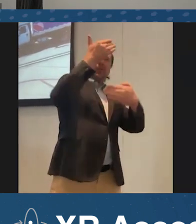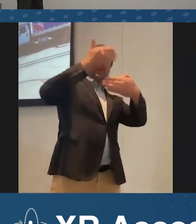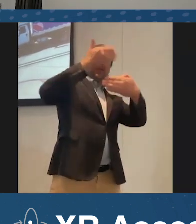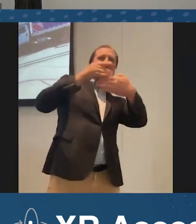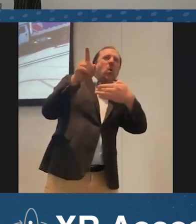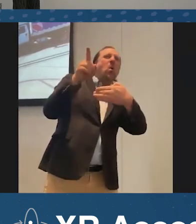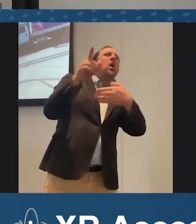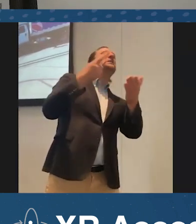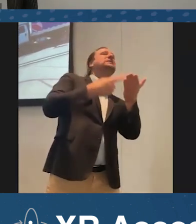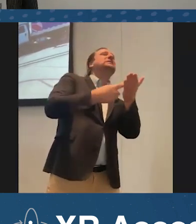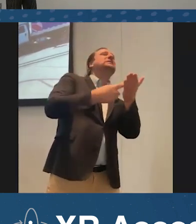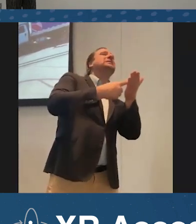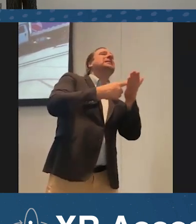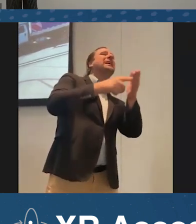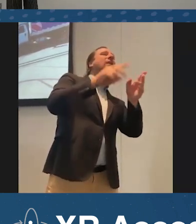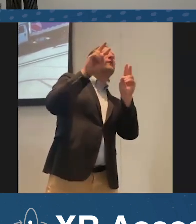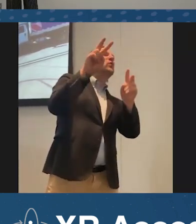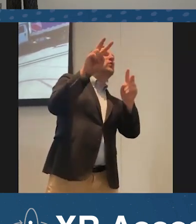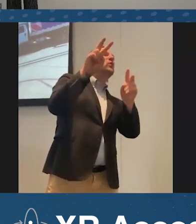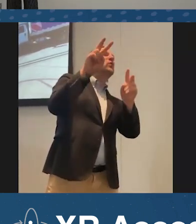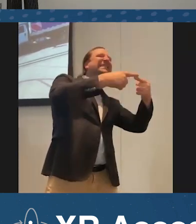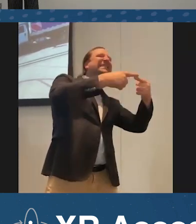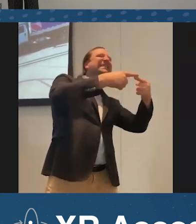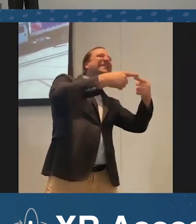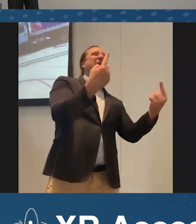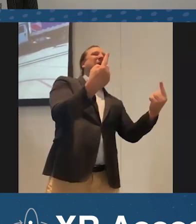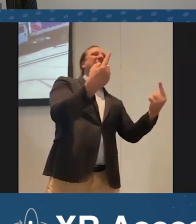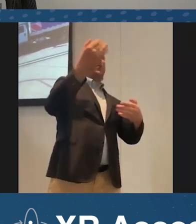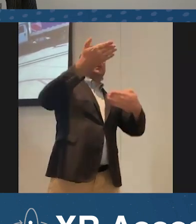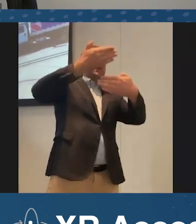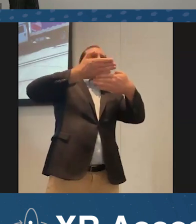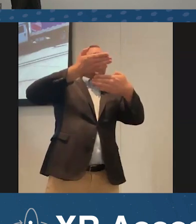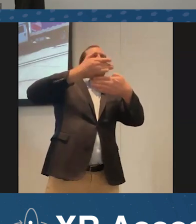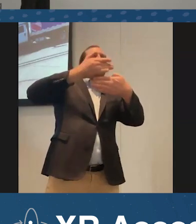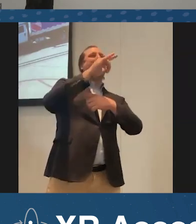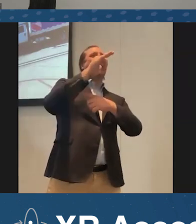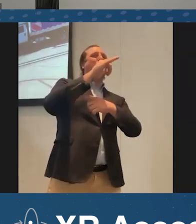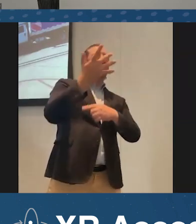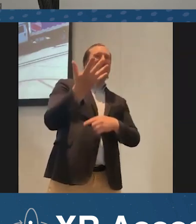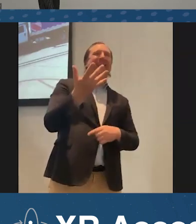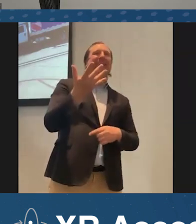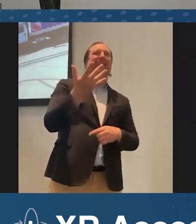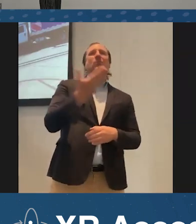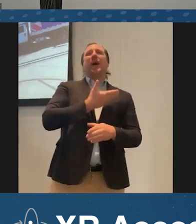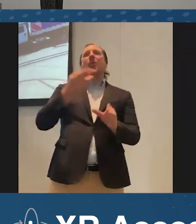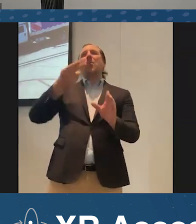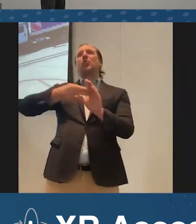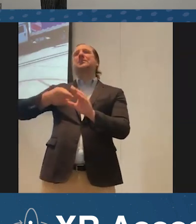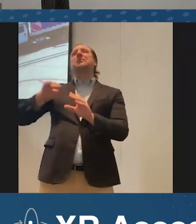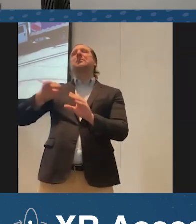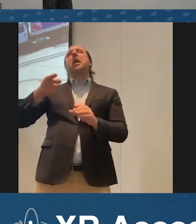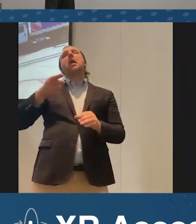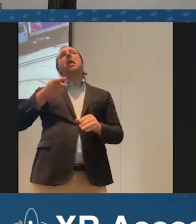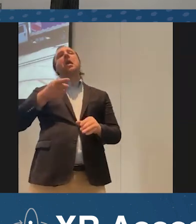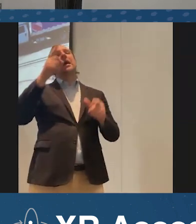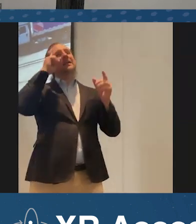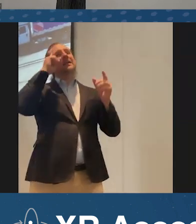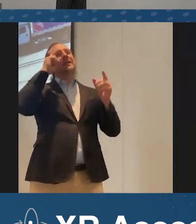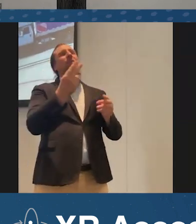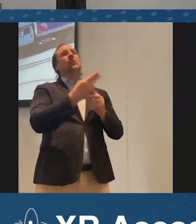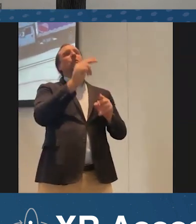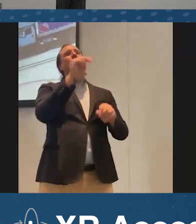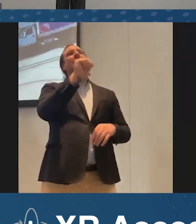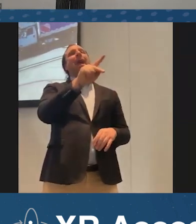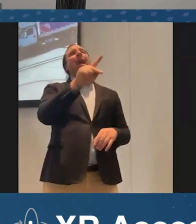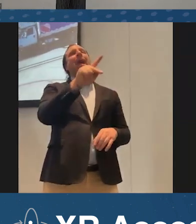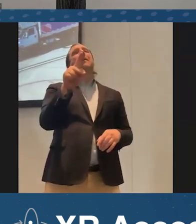And they absolutely could not agree on what was outside. So our participant decided to use the study application